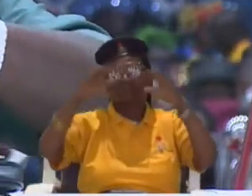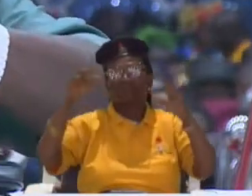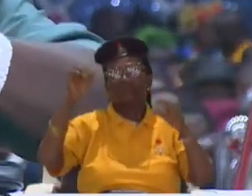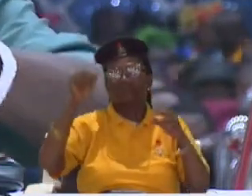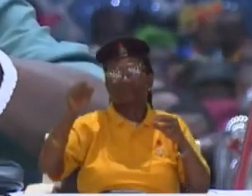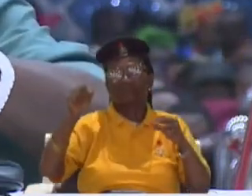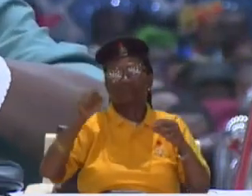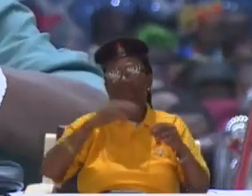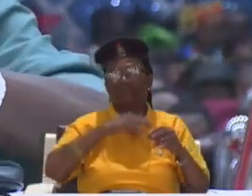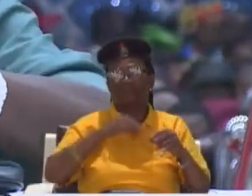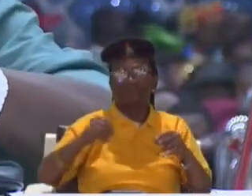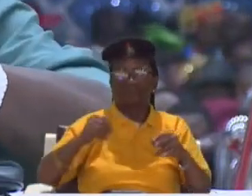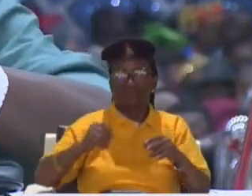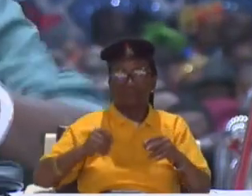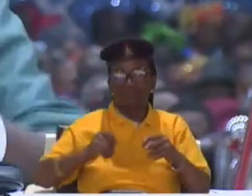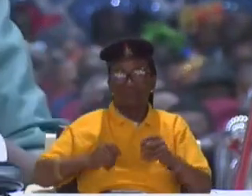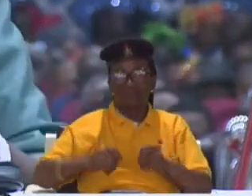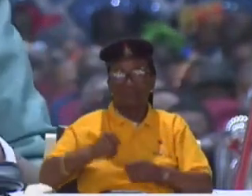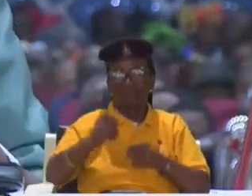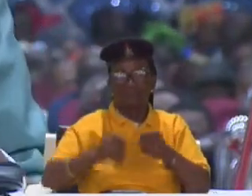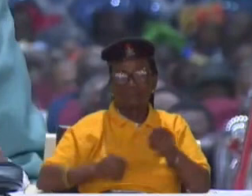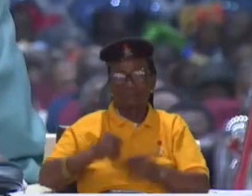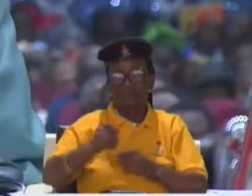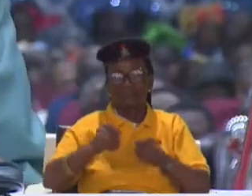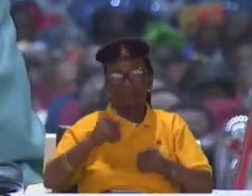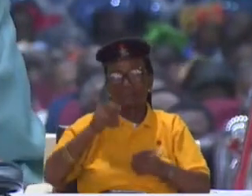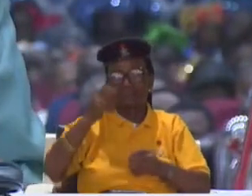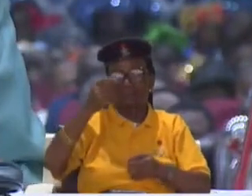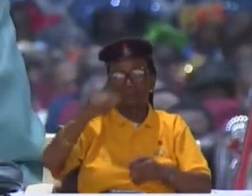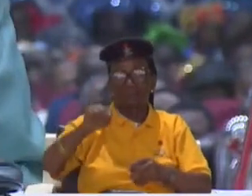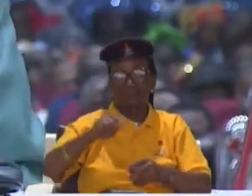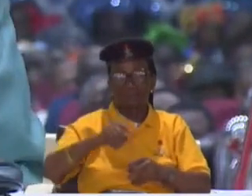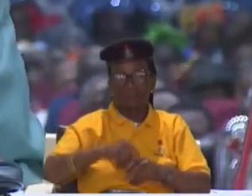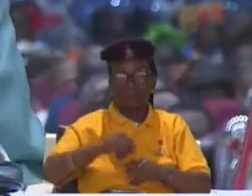and controls the earth by speaking